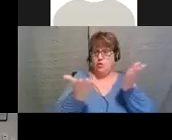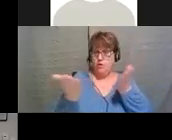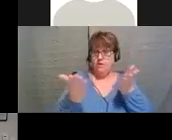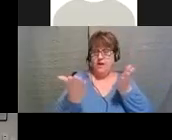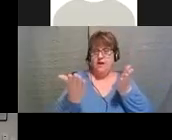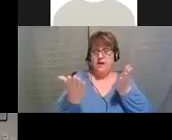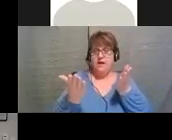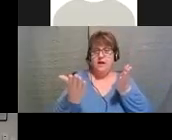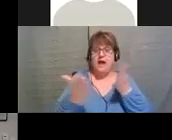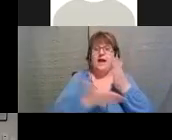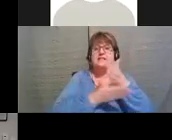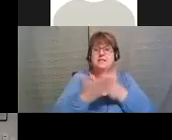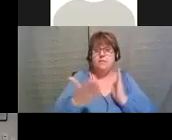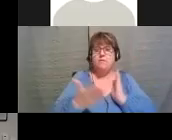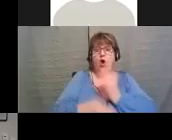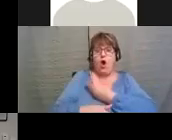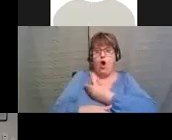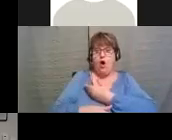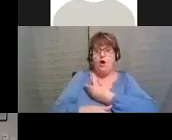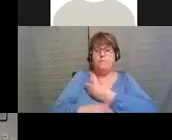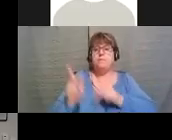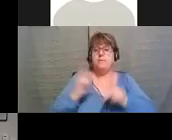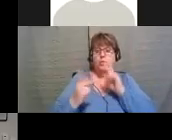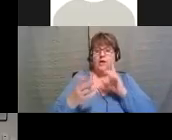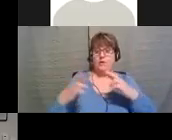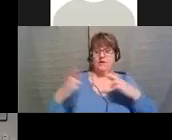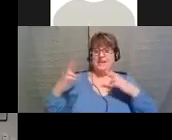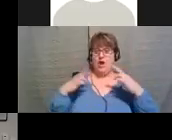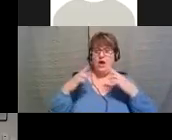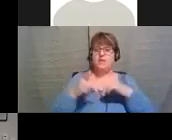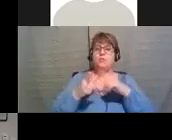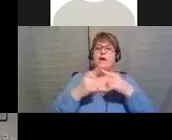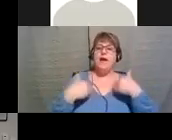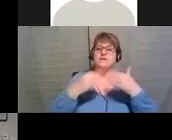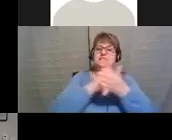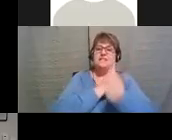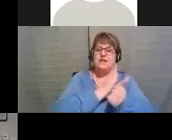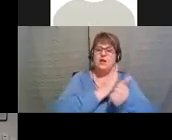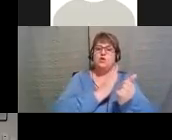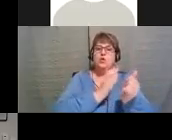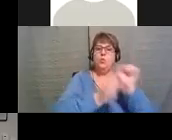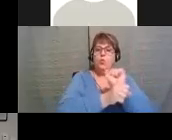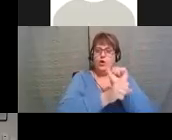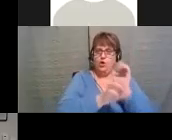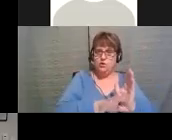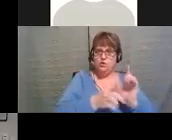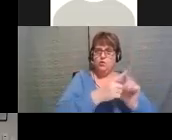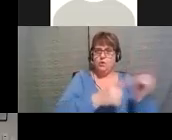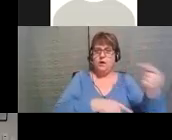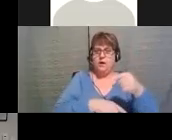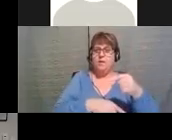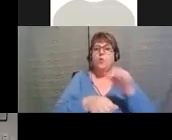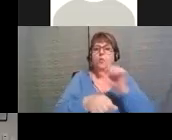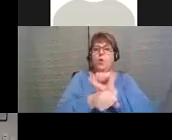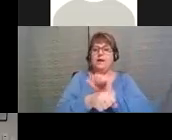point, some of our faculty are going to retire, and there'll be people skilled to continue the work there. Now,